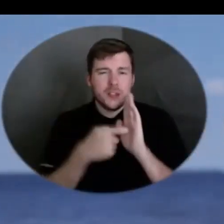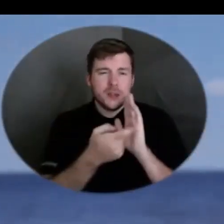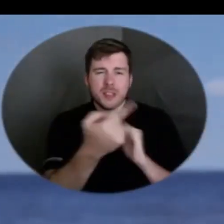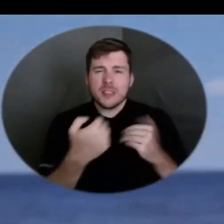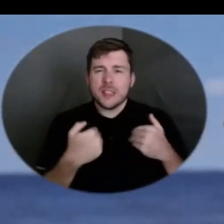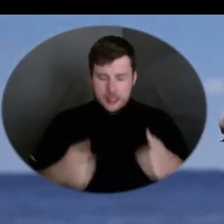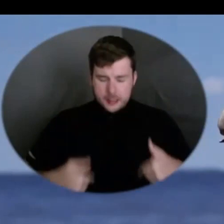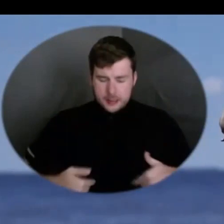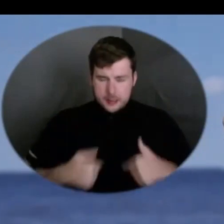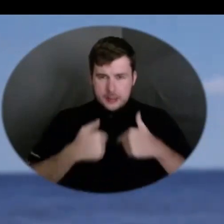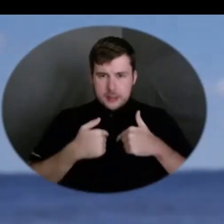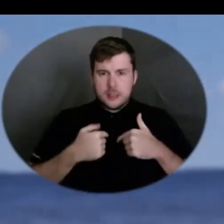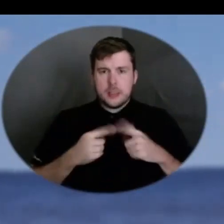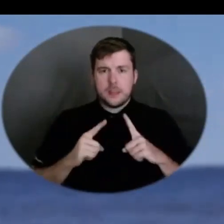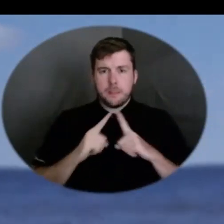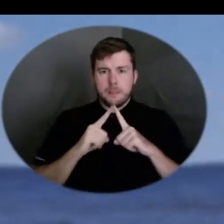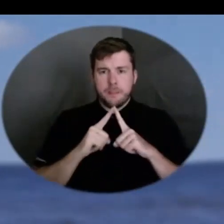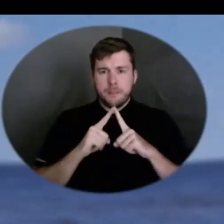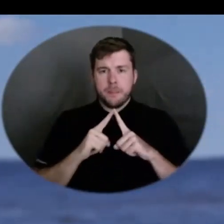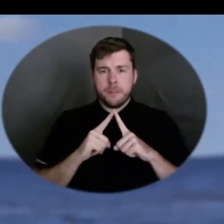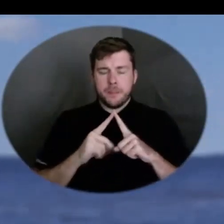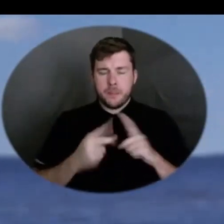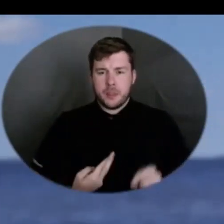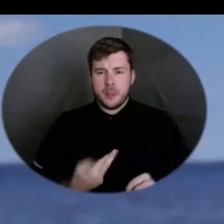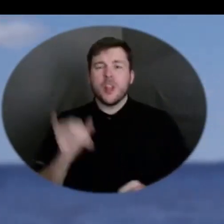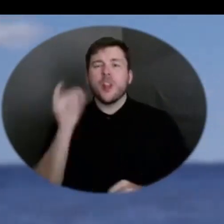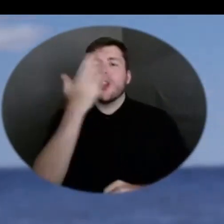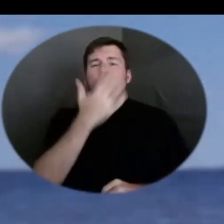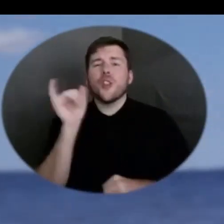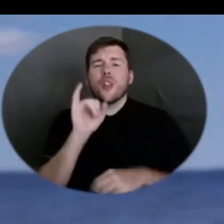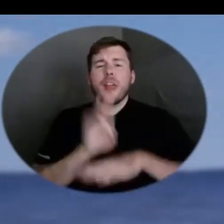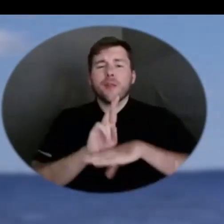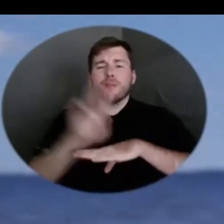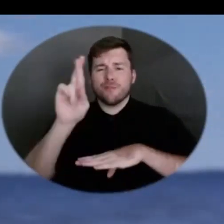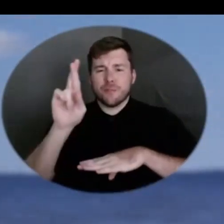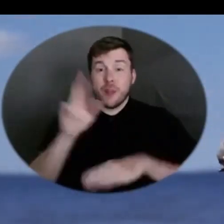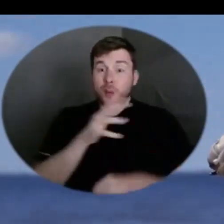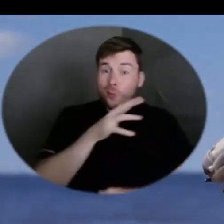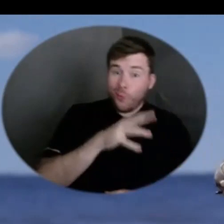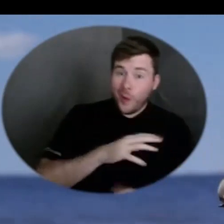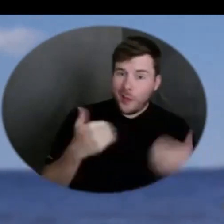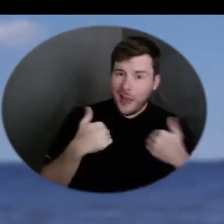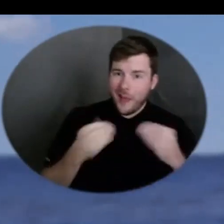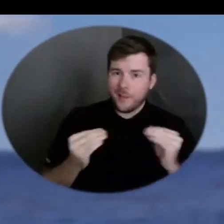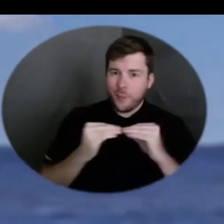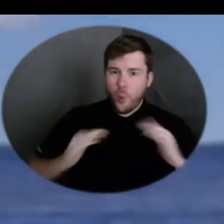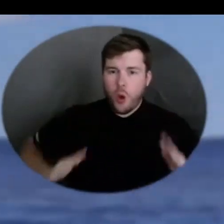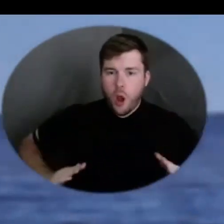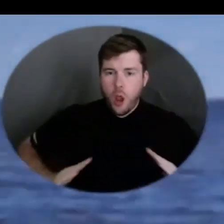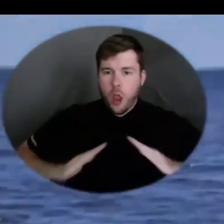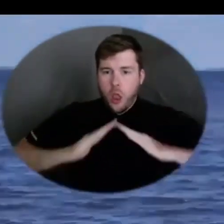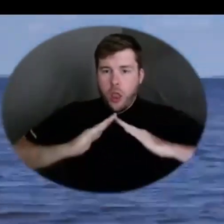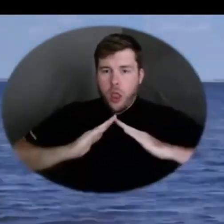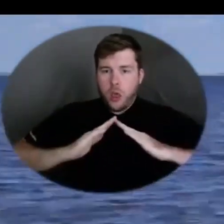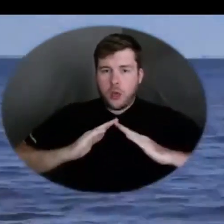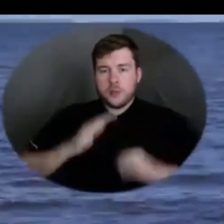little pointy section, which is his apron. A female would have a very wide, almost like a pyramid-shaped apron there. These little back